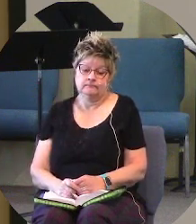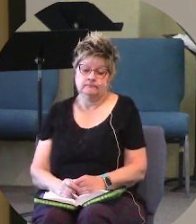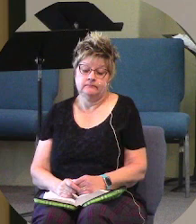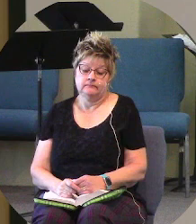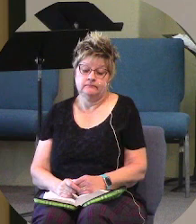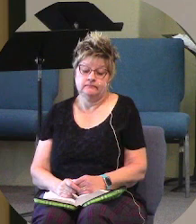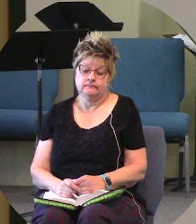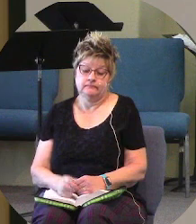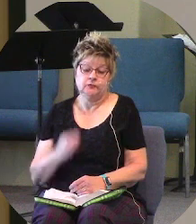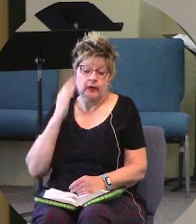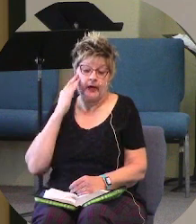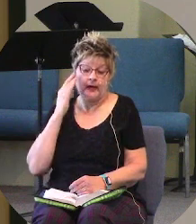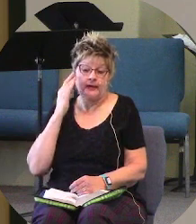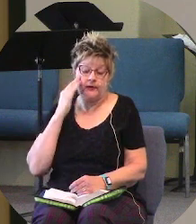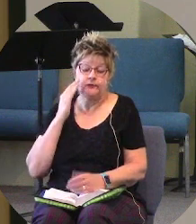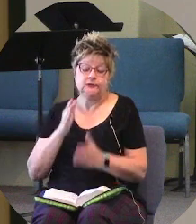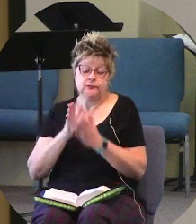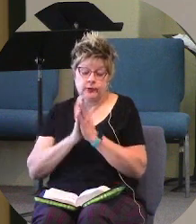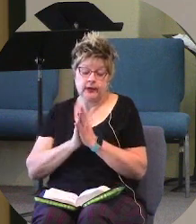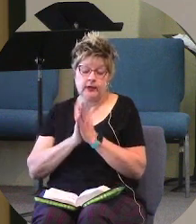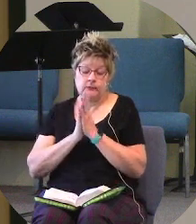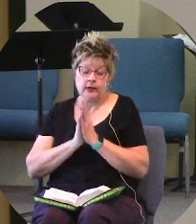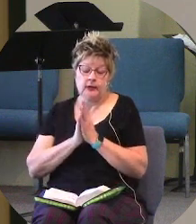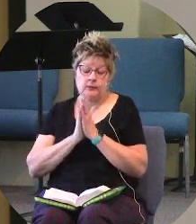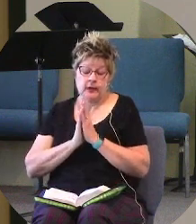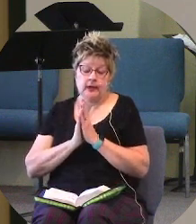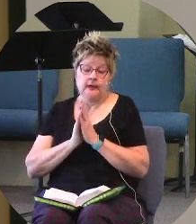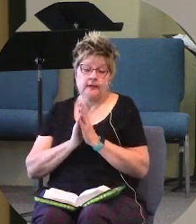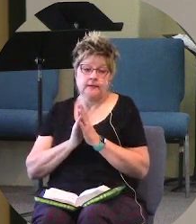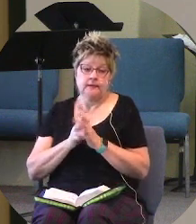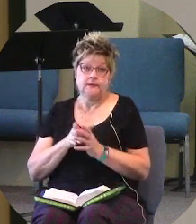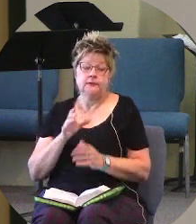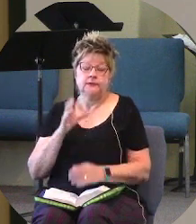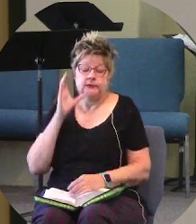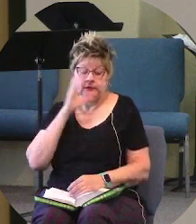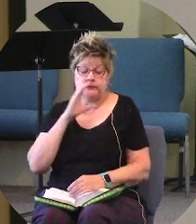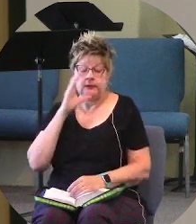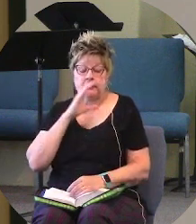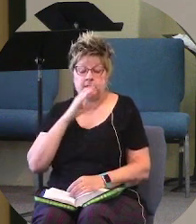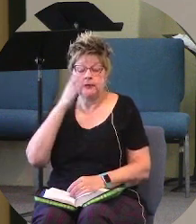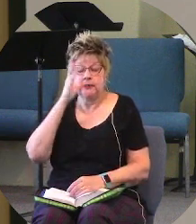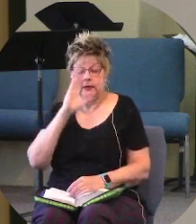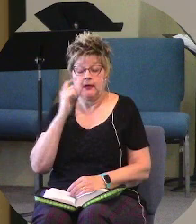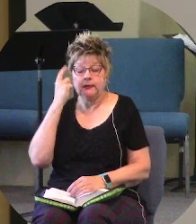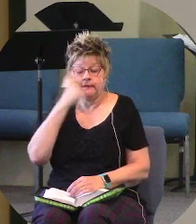And so I know she prayed about it, and she literally sought God's face.